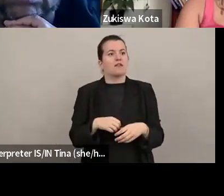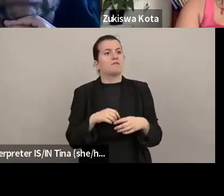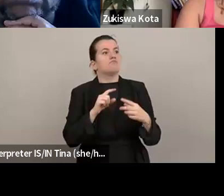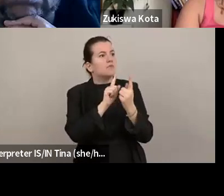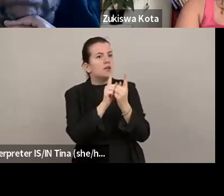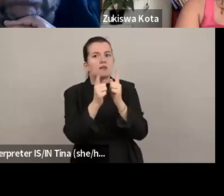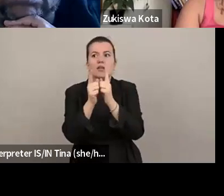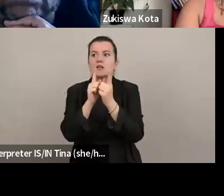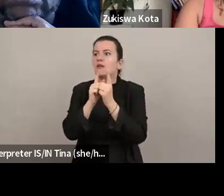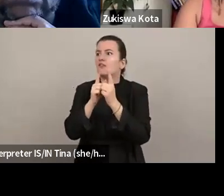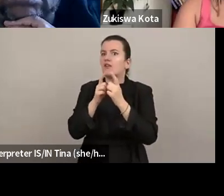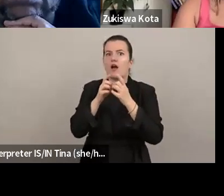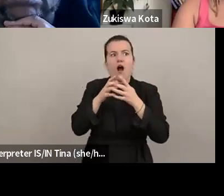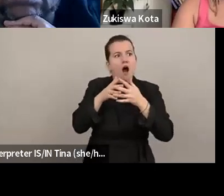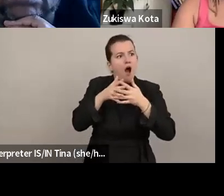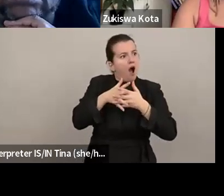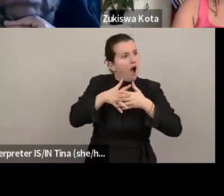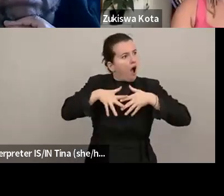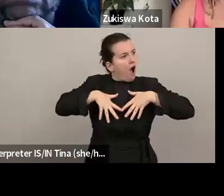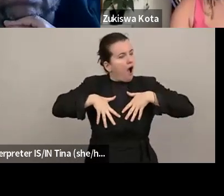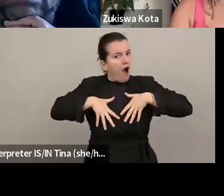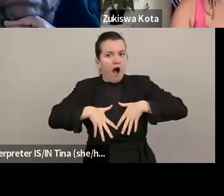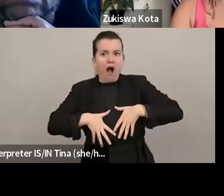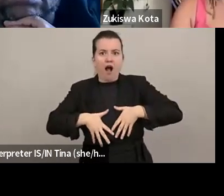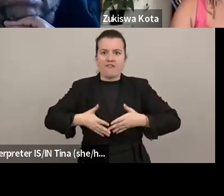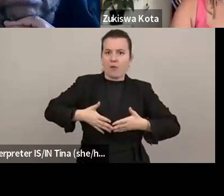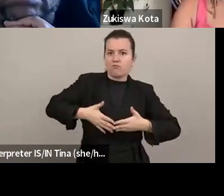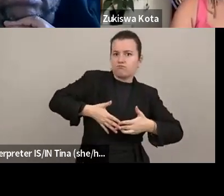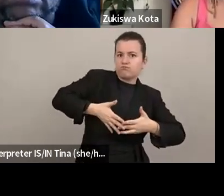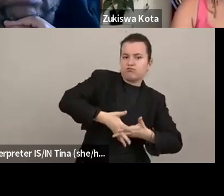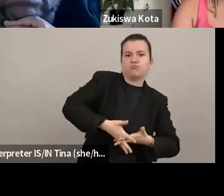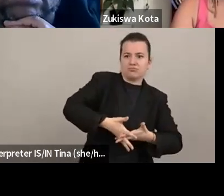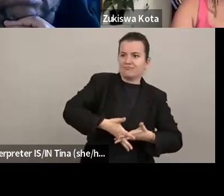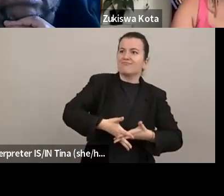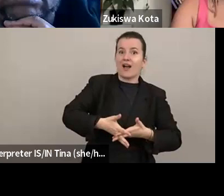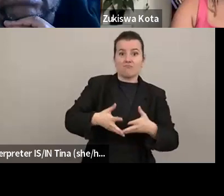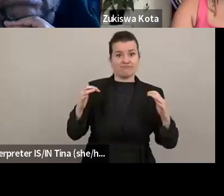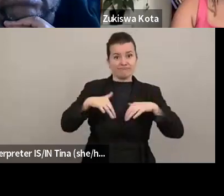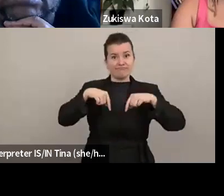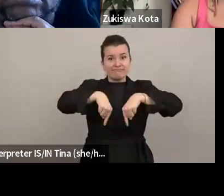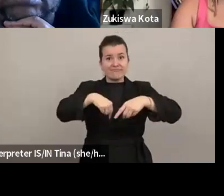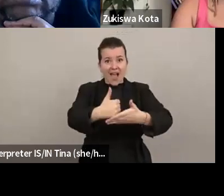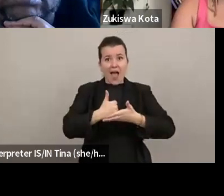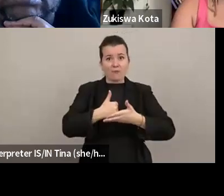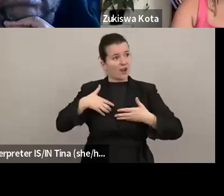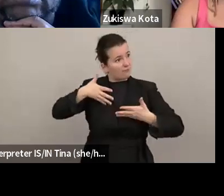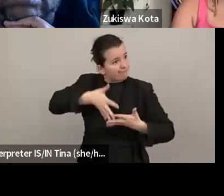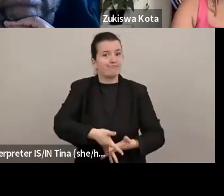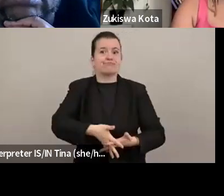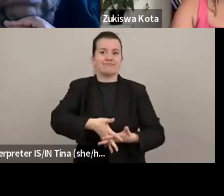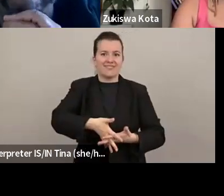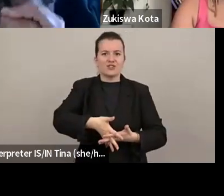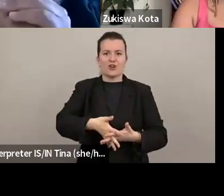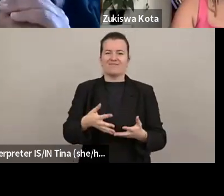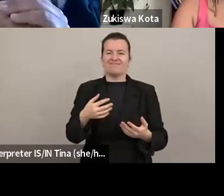but that's the potential of these places, and I would love to